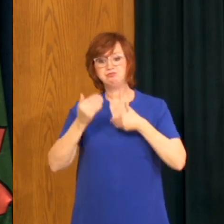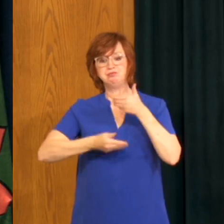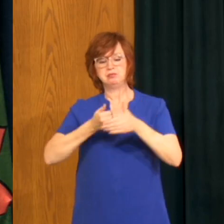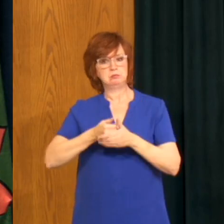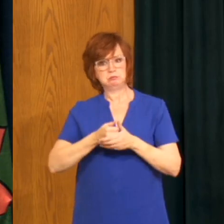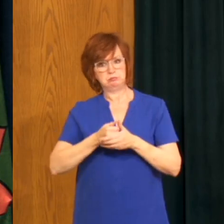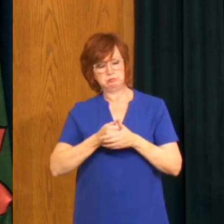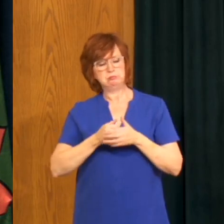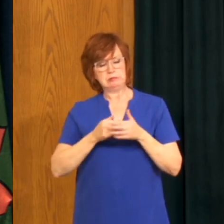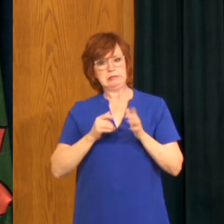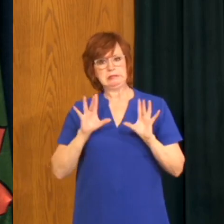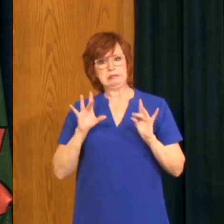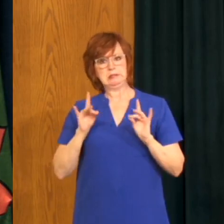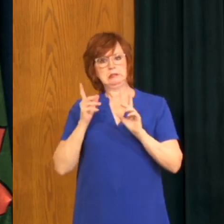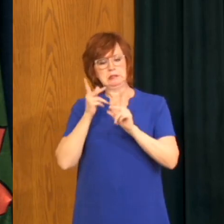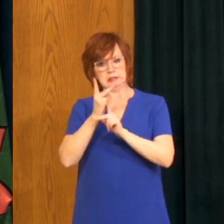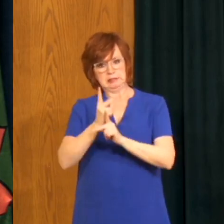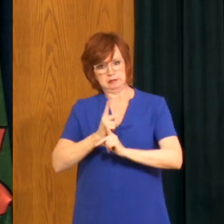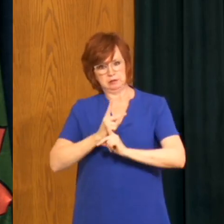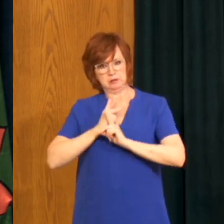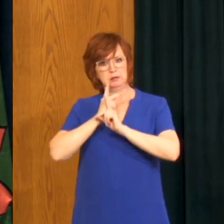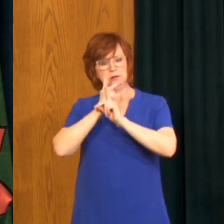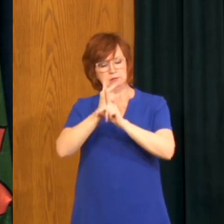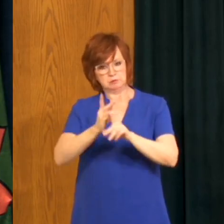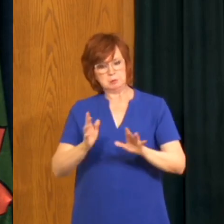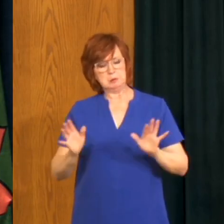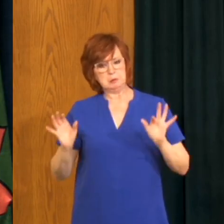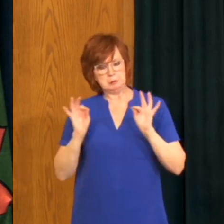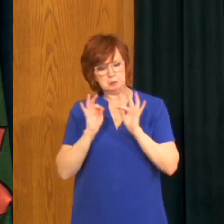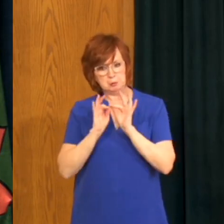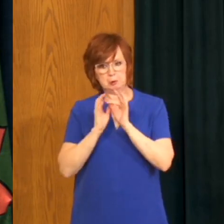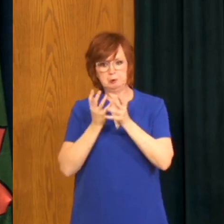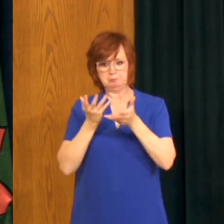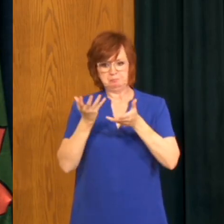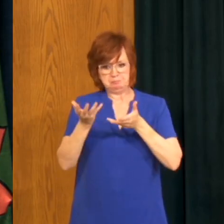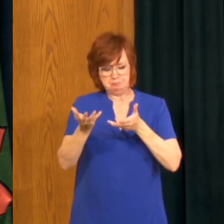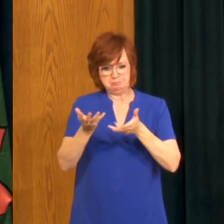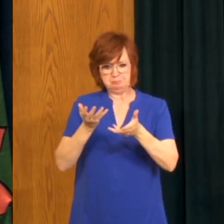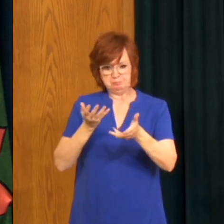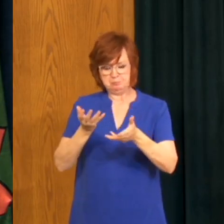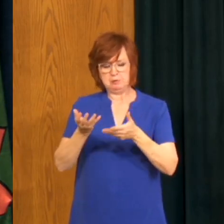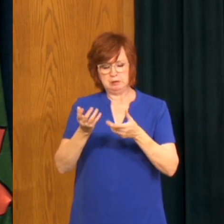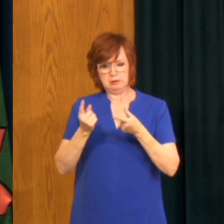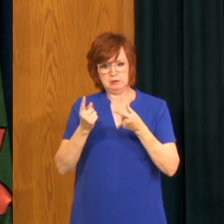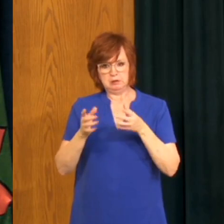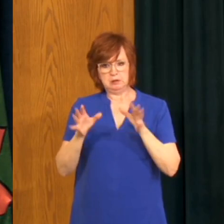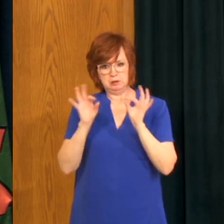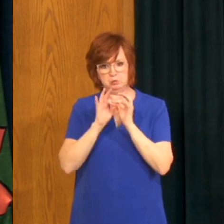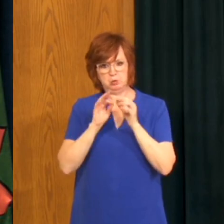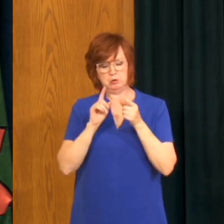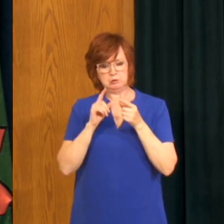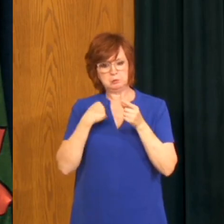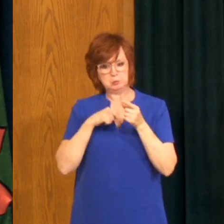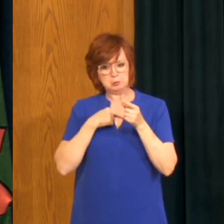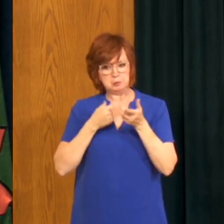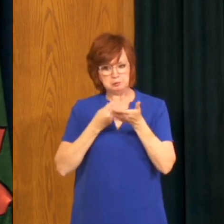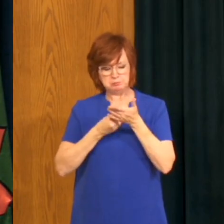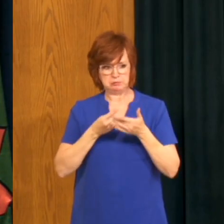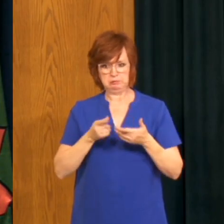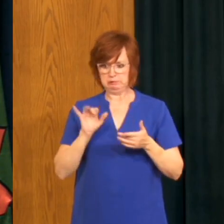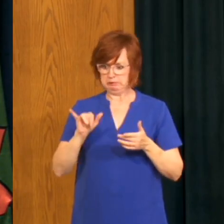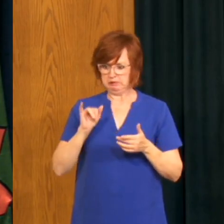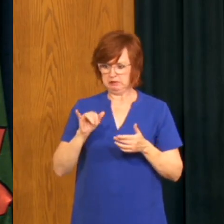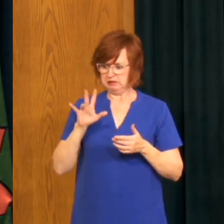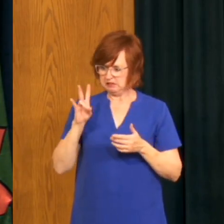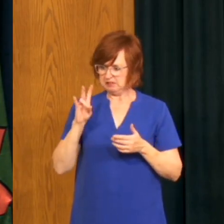our law enforcement organizations recognize that, as well as other levels of leadership. So it is an important conversation for us to have, first